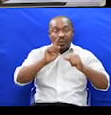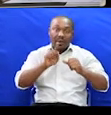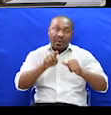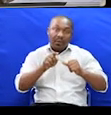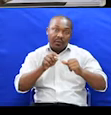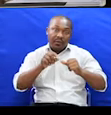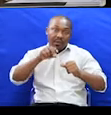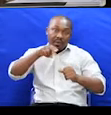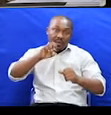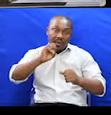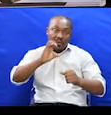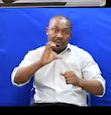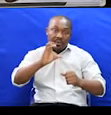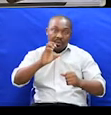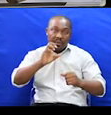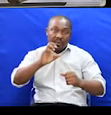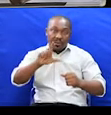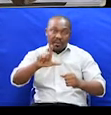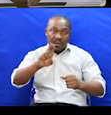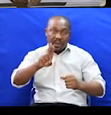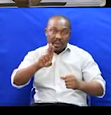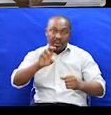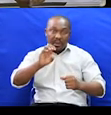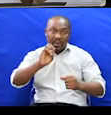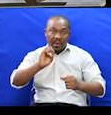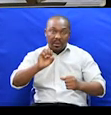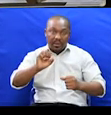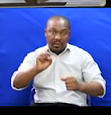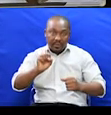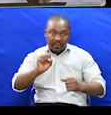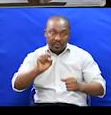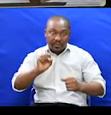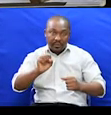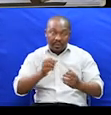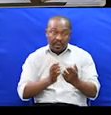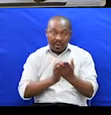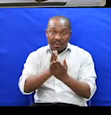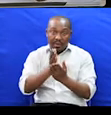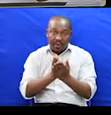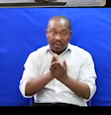of the nucleus, circulating at the center of the nucleus through the